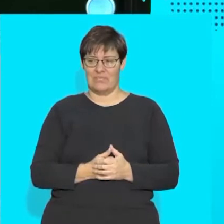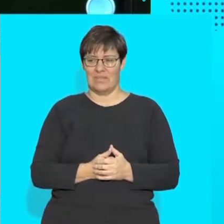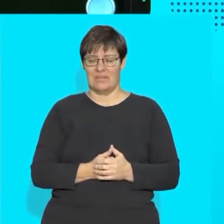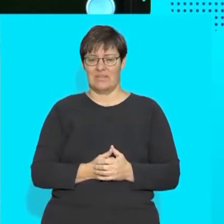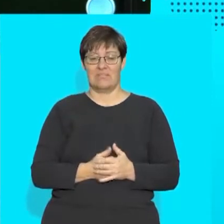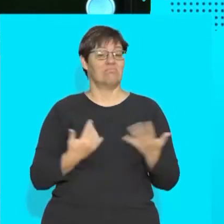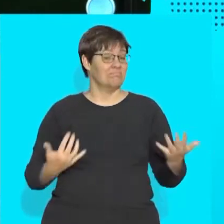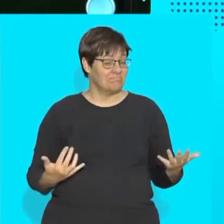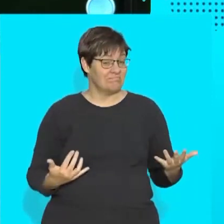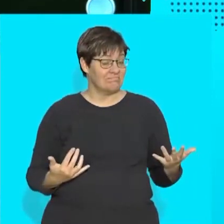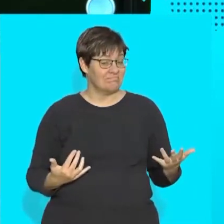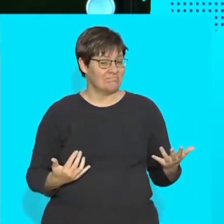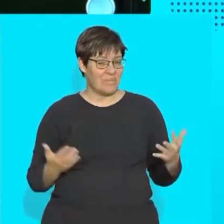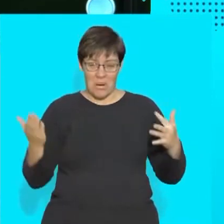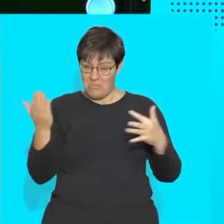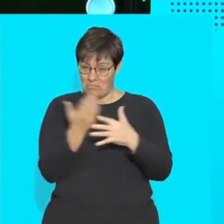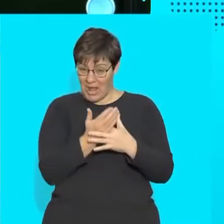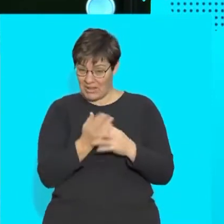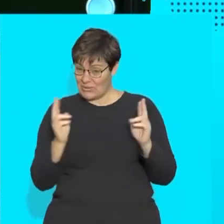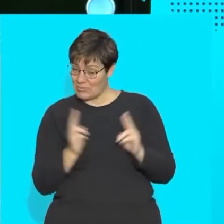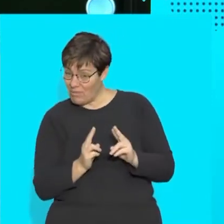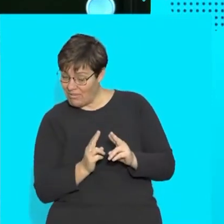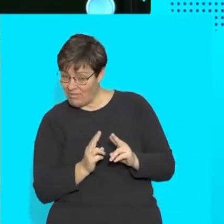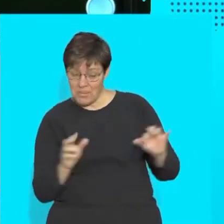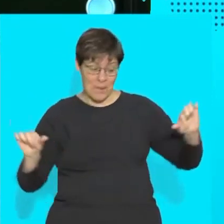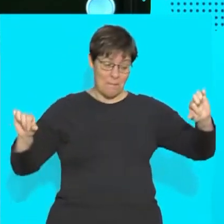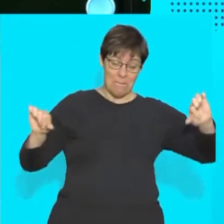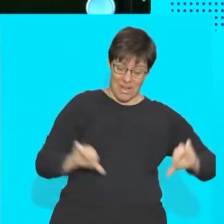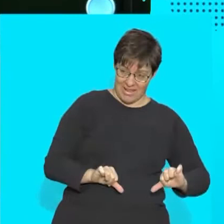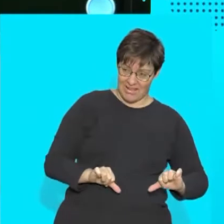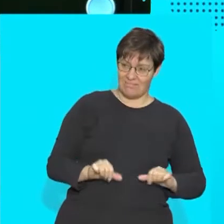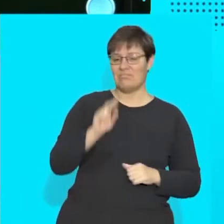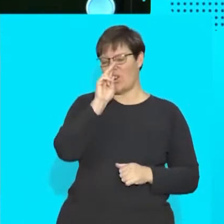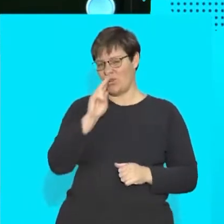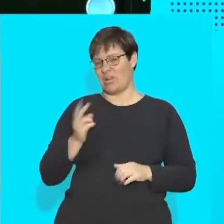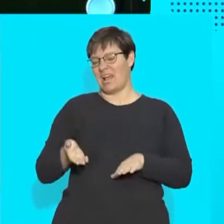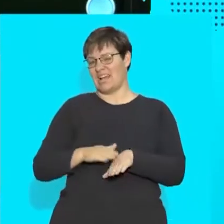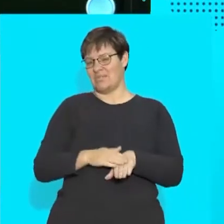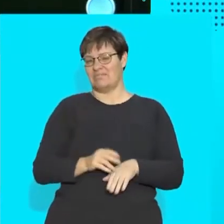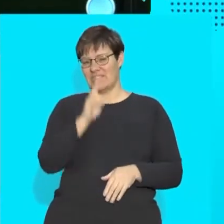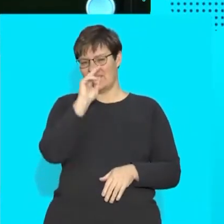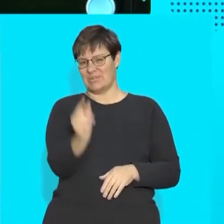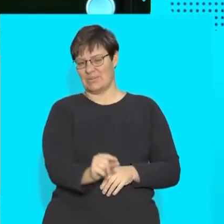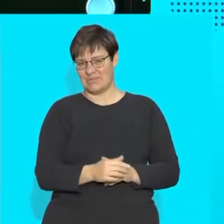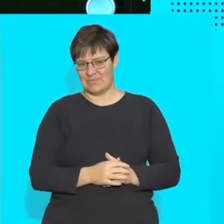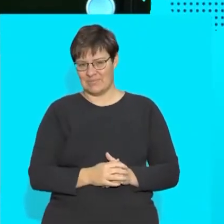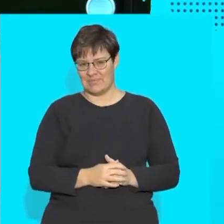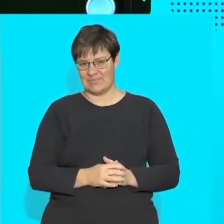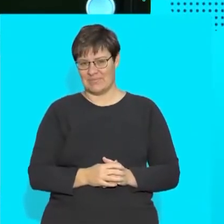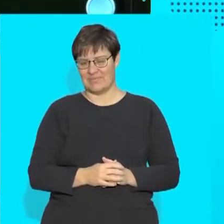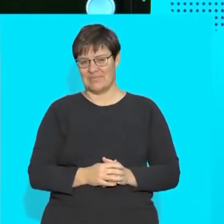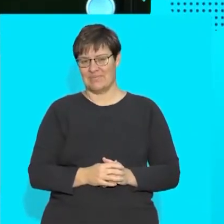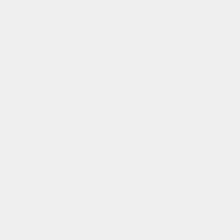we're going to take a short break, and when we come back, we're going to look at current. I'll see you in a couple of minutes.